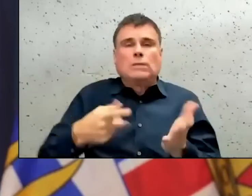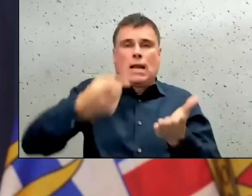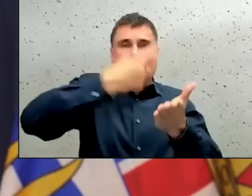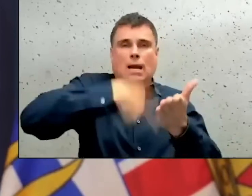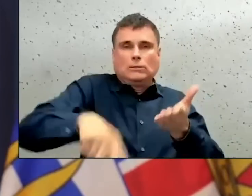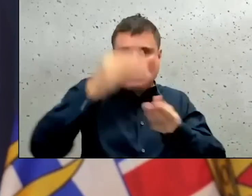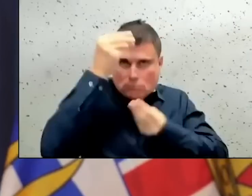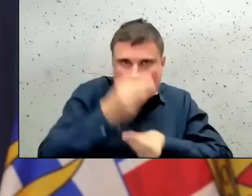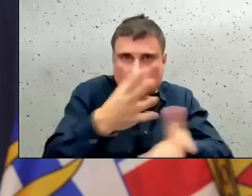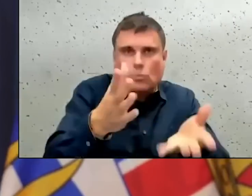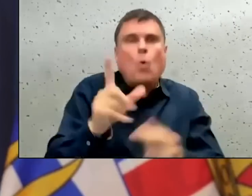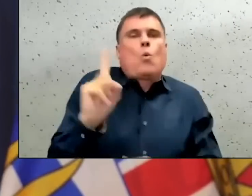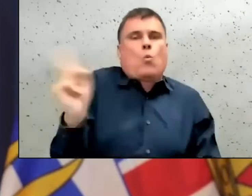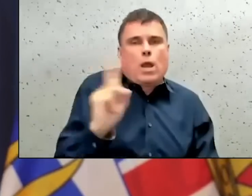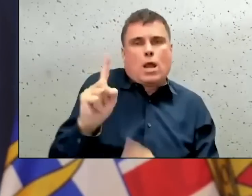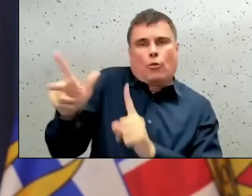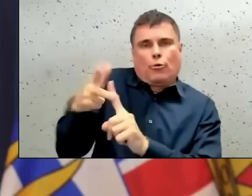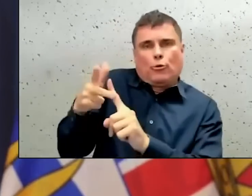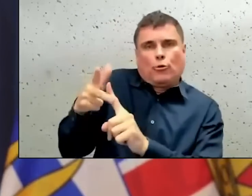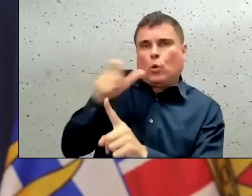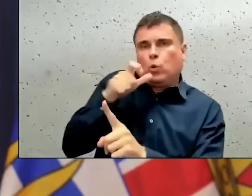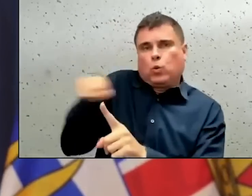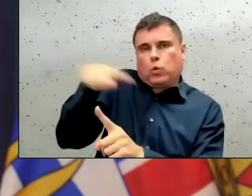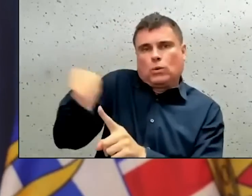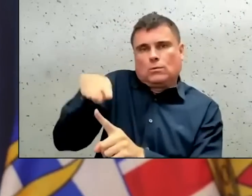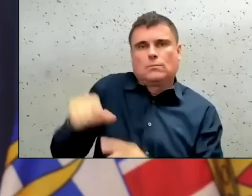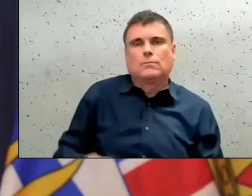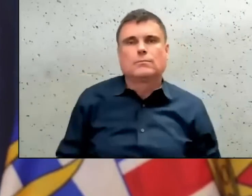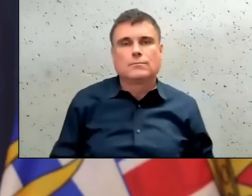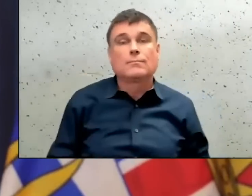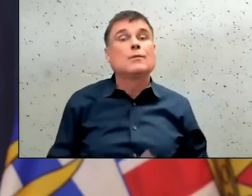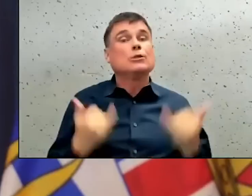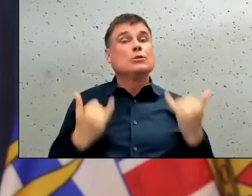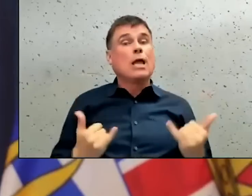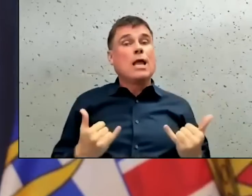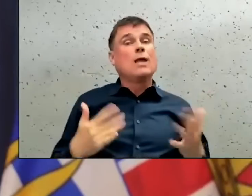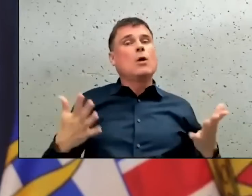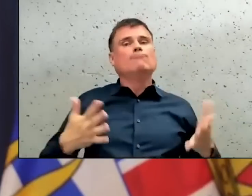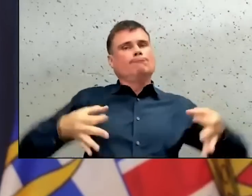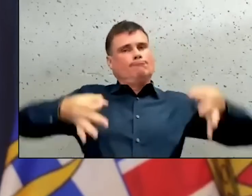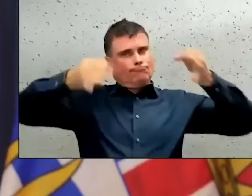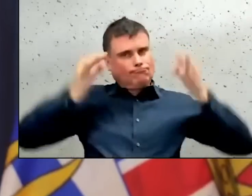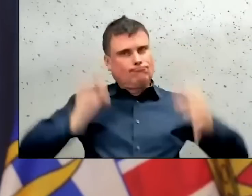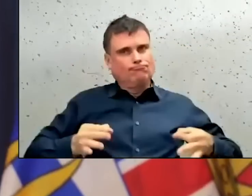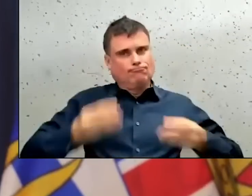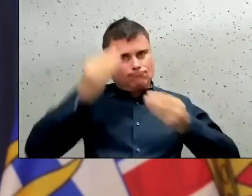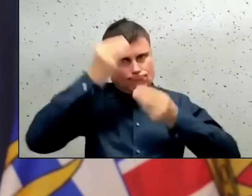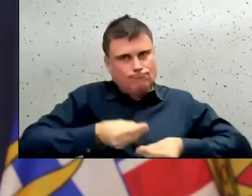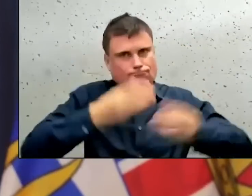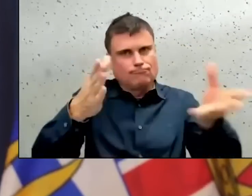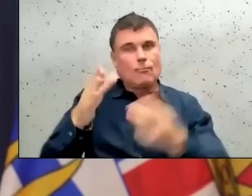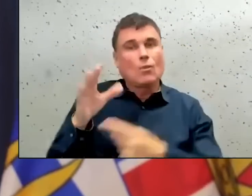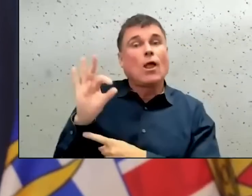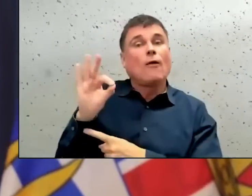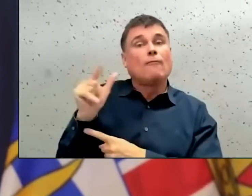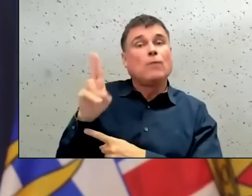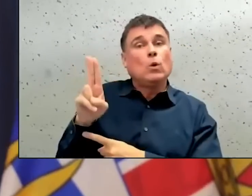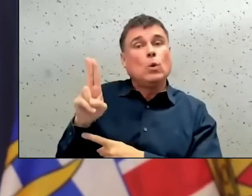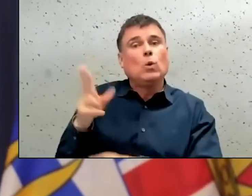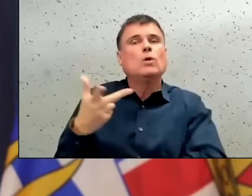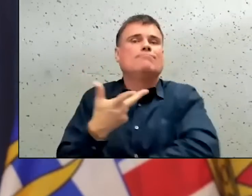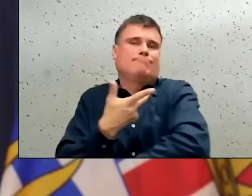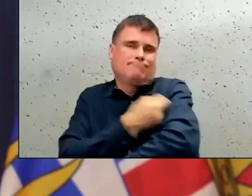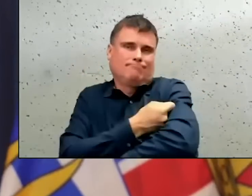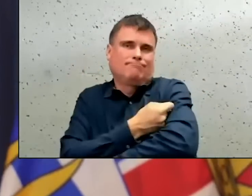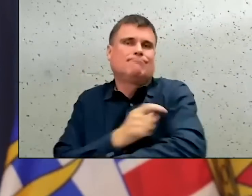COVID-19 vaccine, today marks the official public launch of our influenza immunization program. And we know last winter, despite